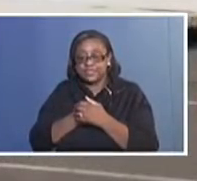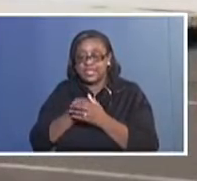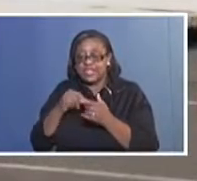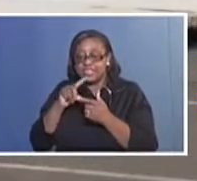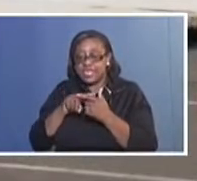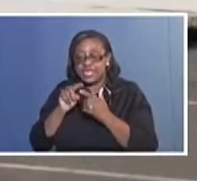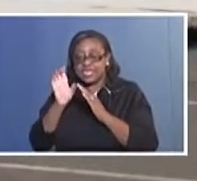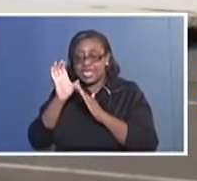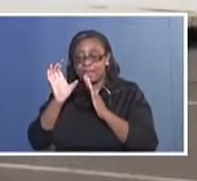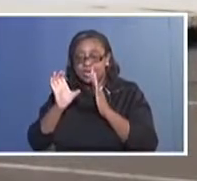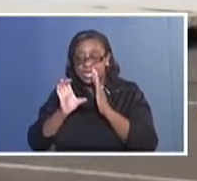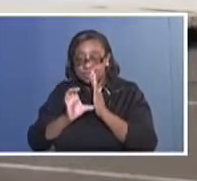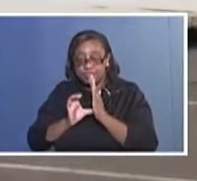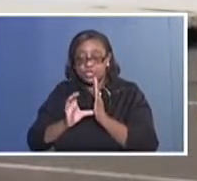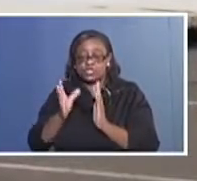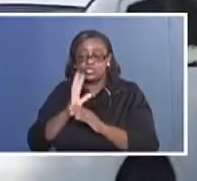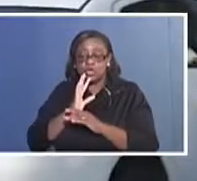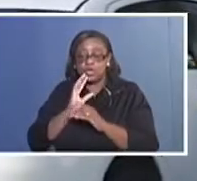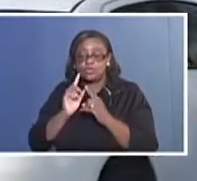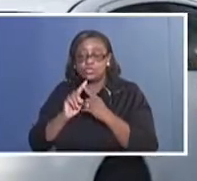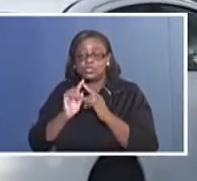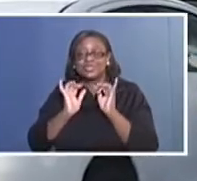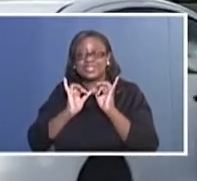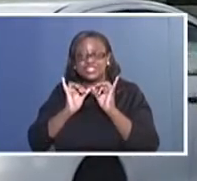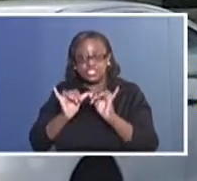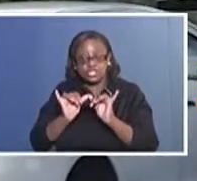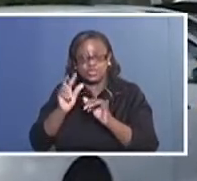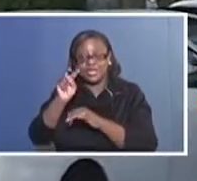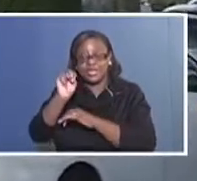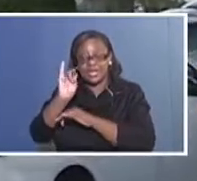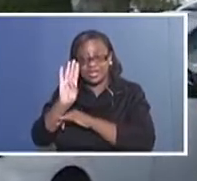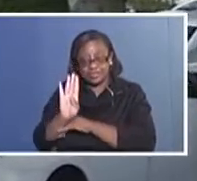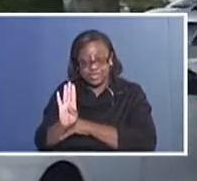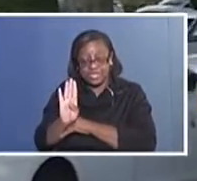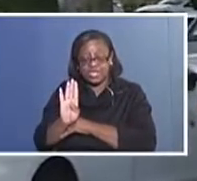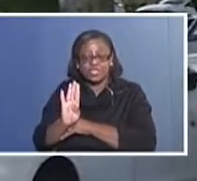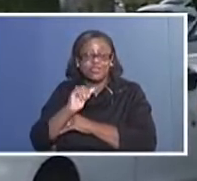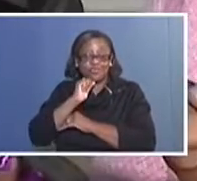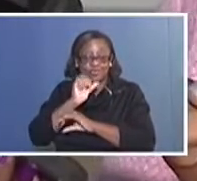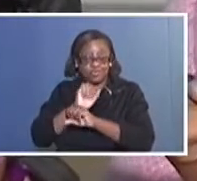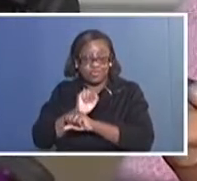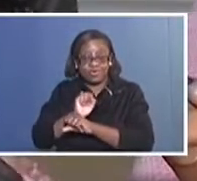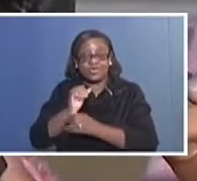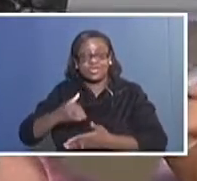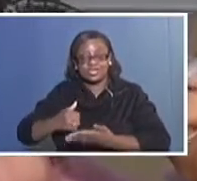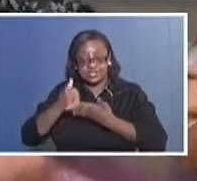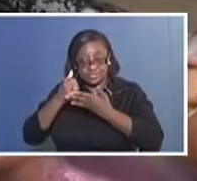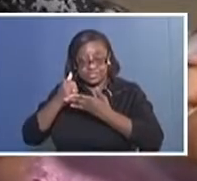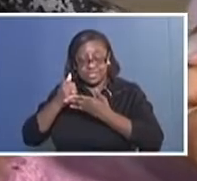Cabinet's considering whether to extend the National Insurance Board's unemployment